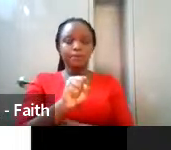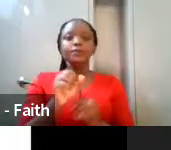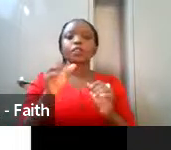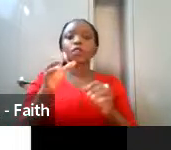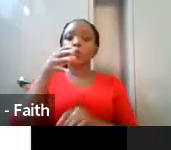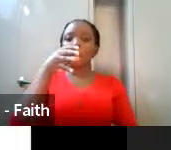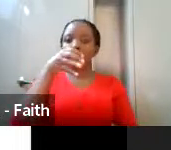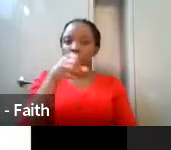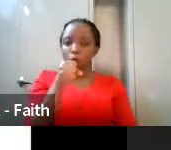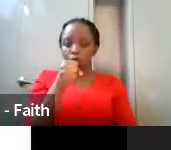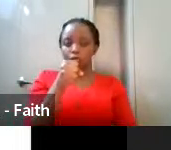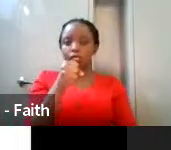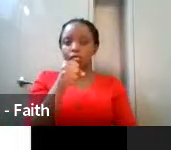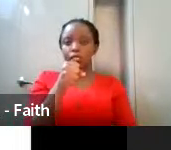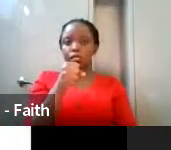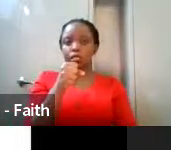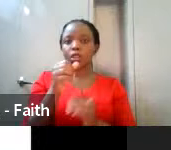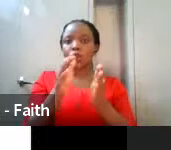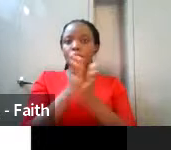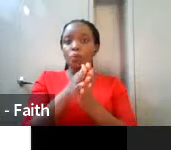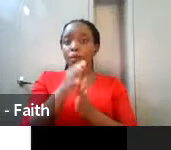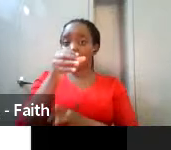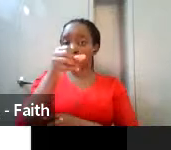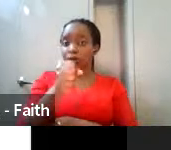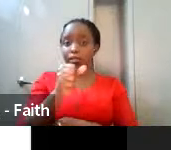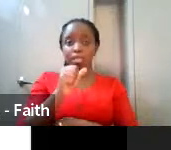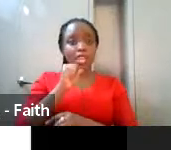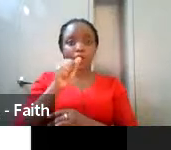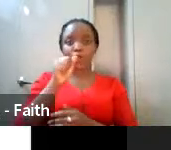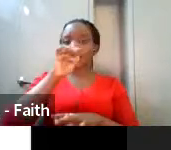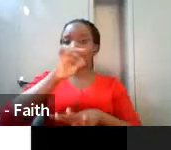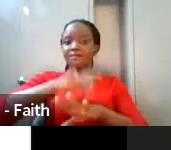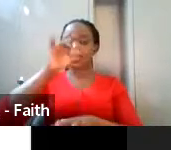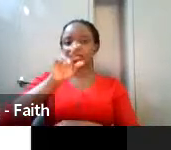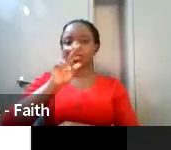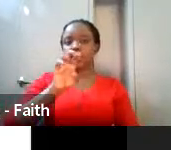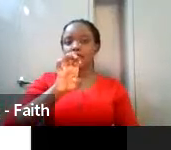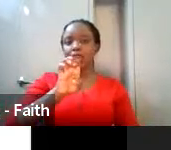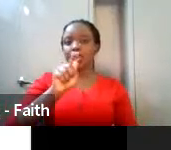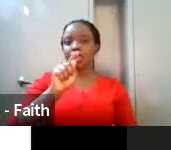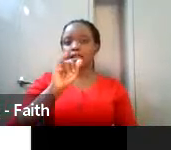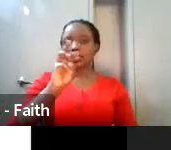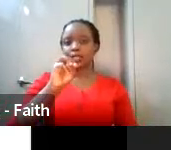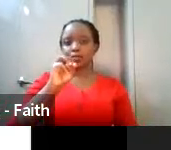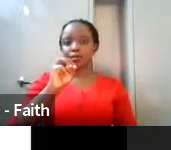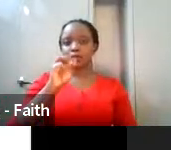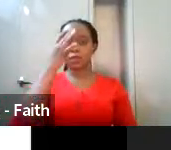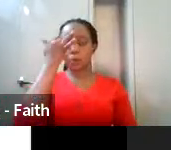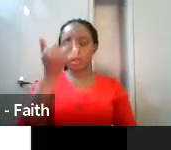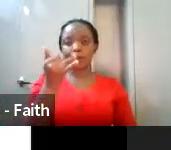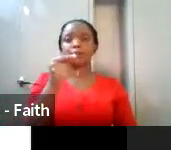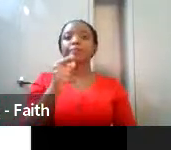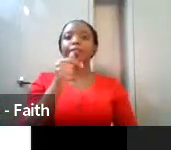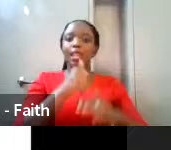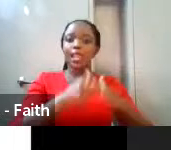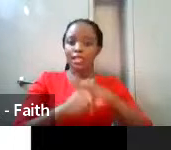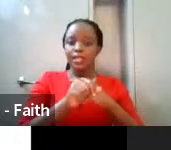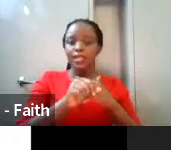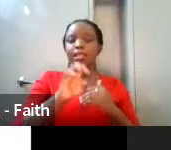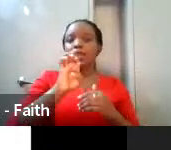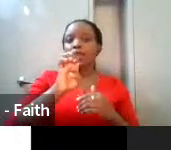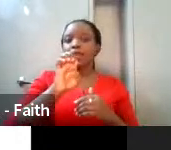Withholding is not affected by eTIMS because it's also a tax, and eTIMS just